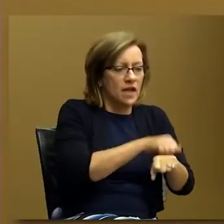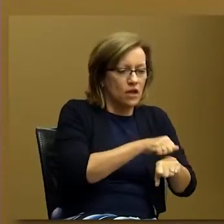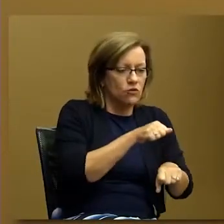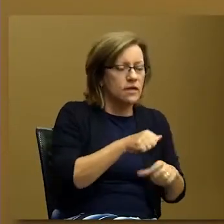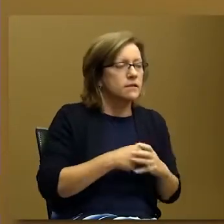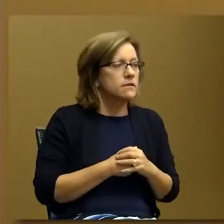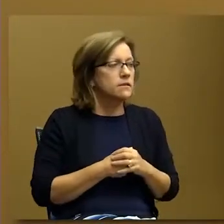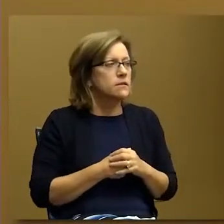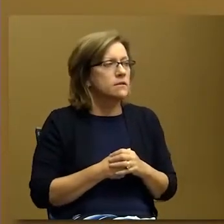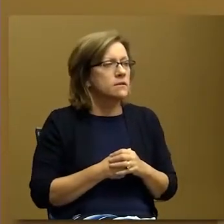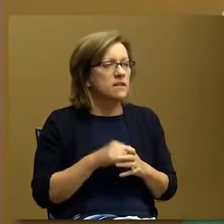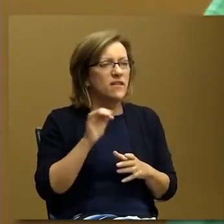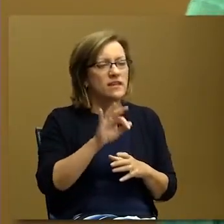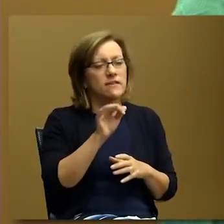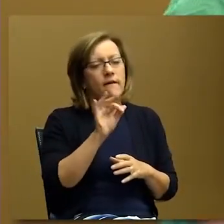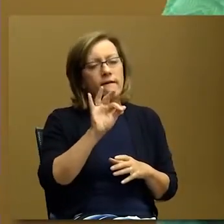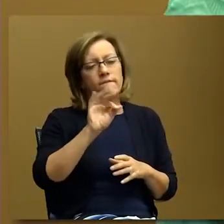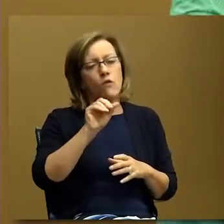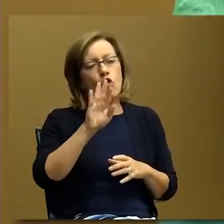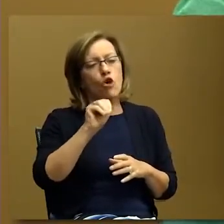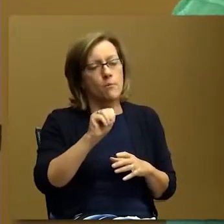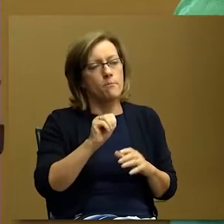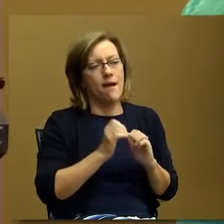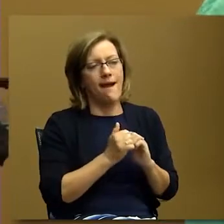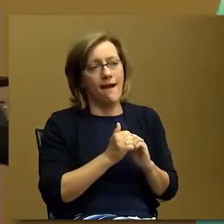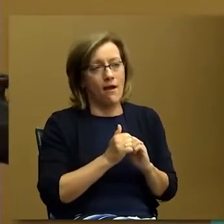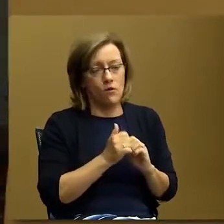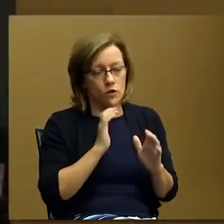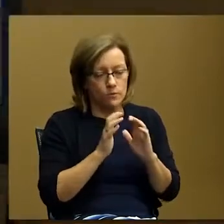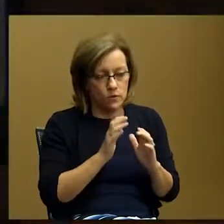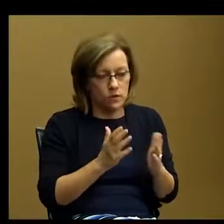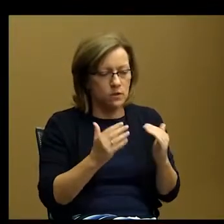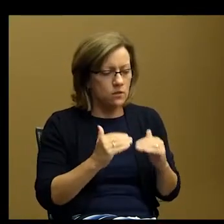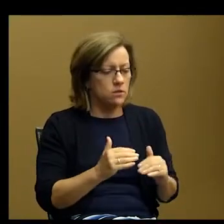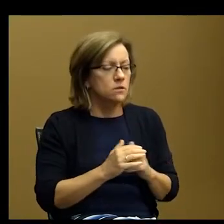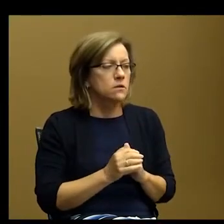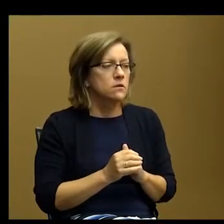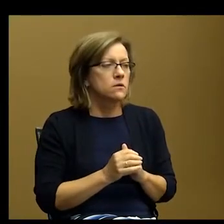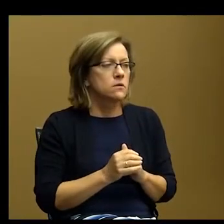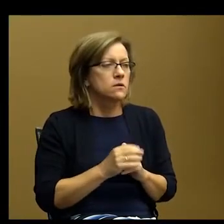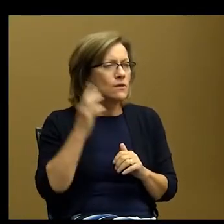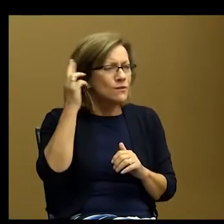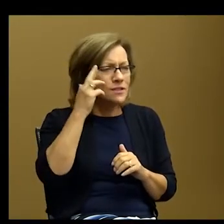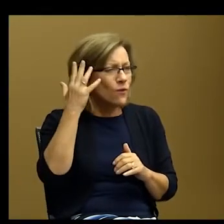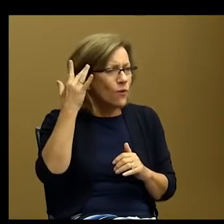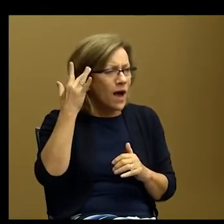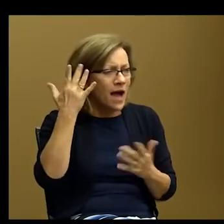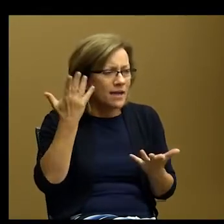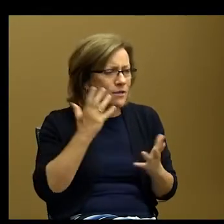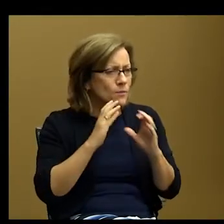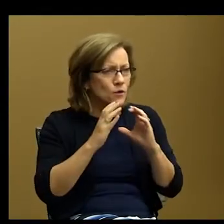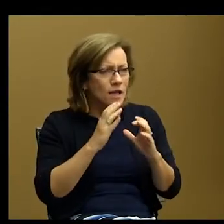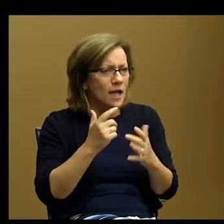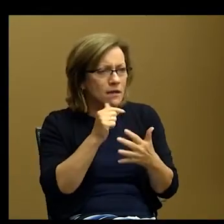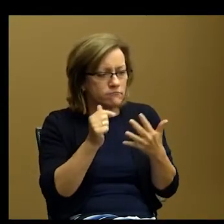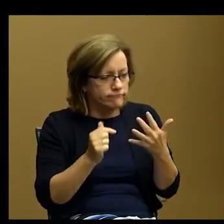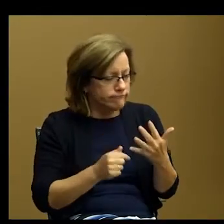forms, how they communicate. Then here are the reasons why they communicate.